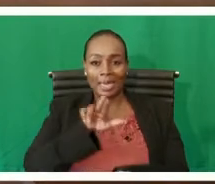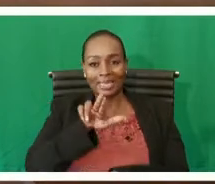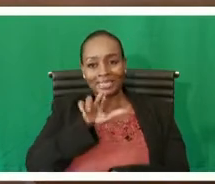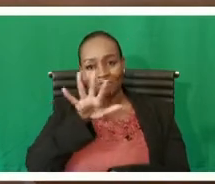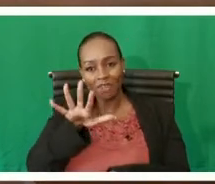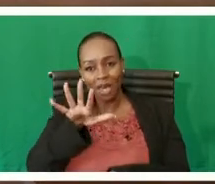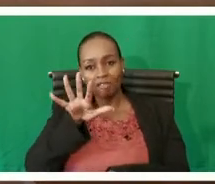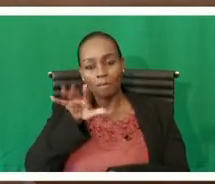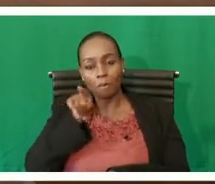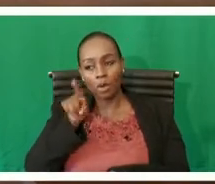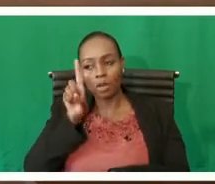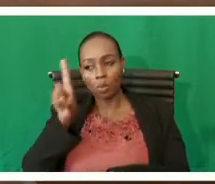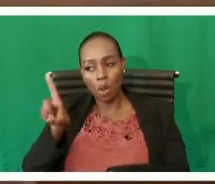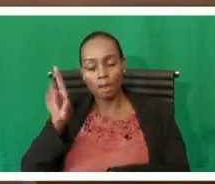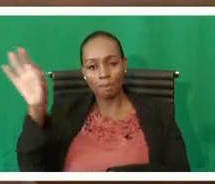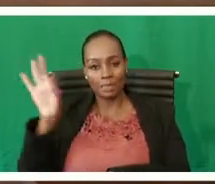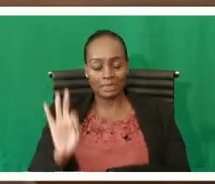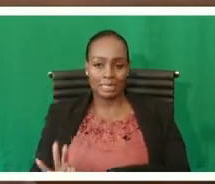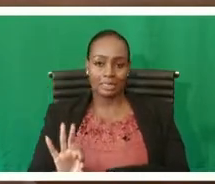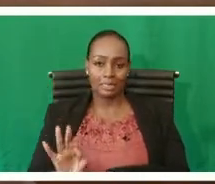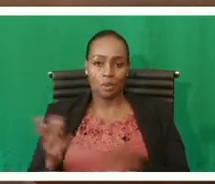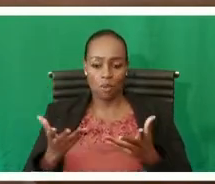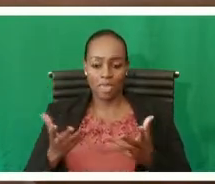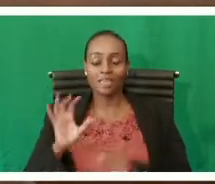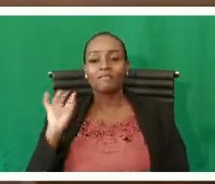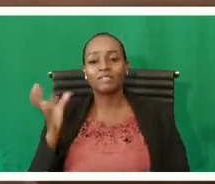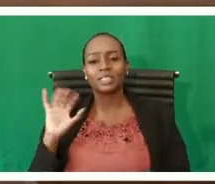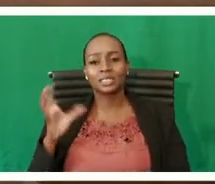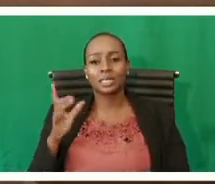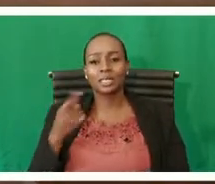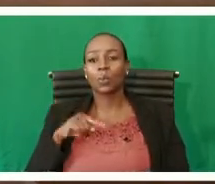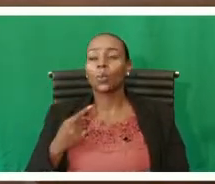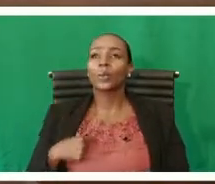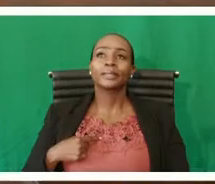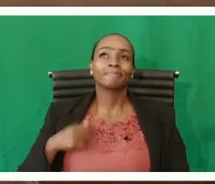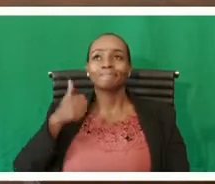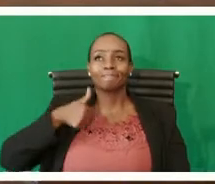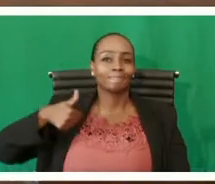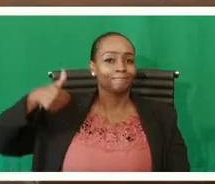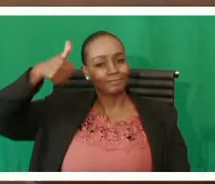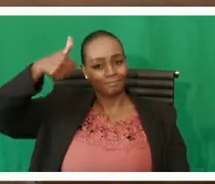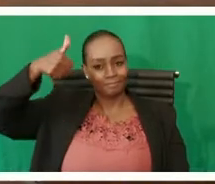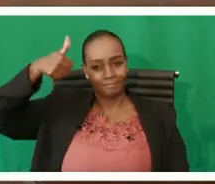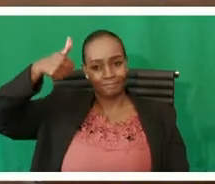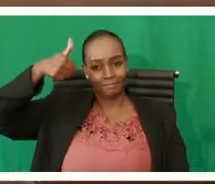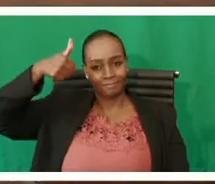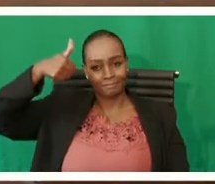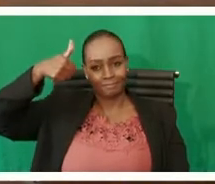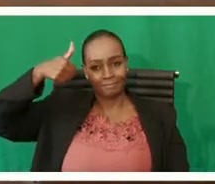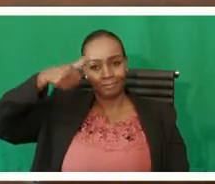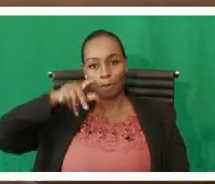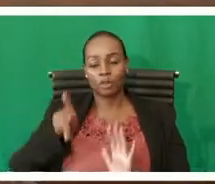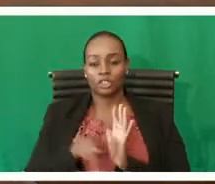85.1% in the Free State. We are holding on to our number one